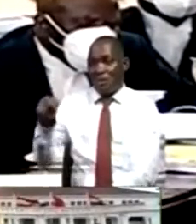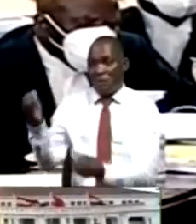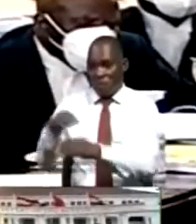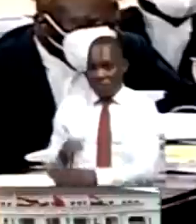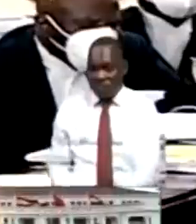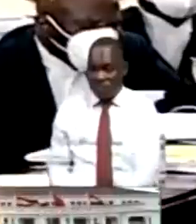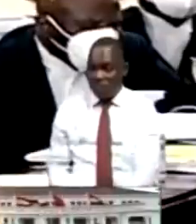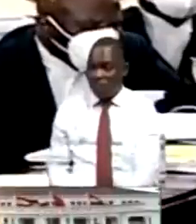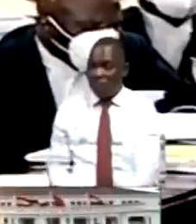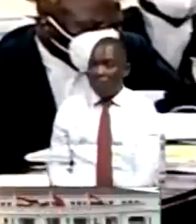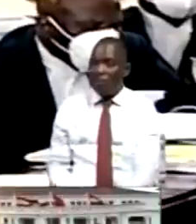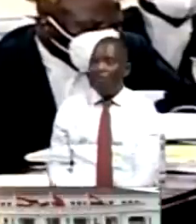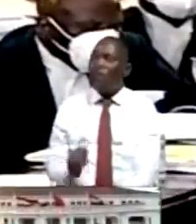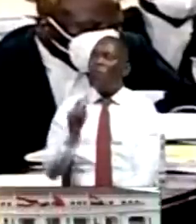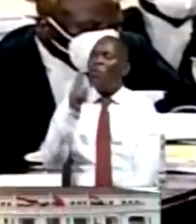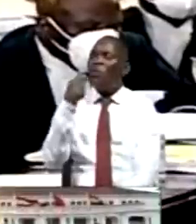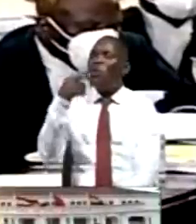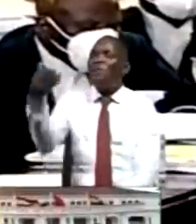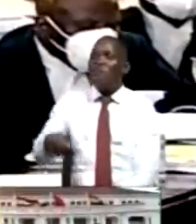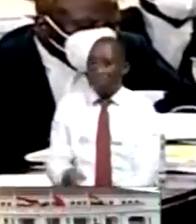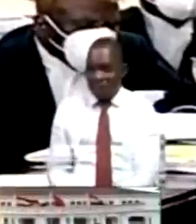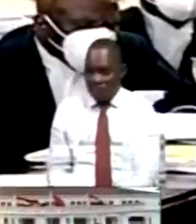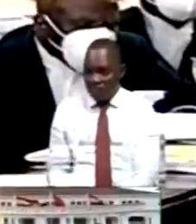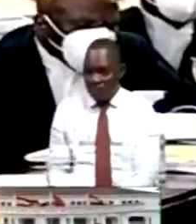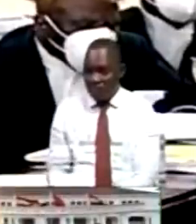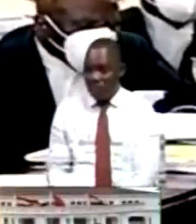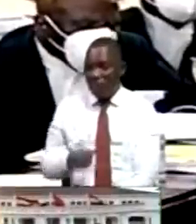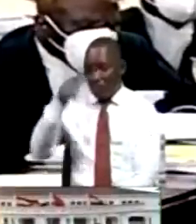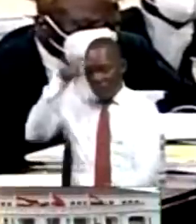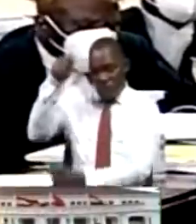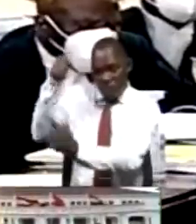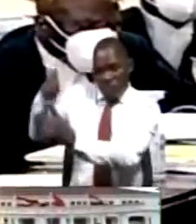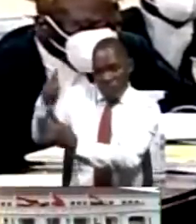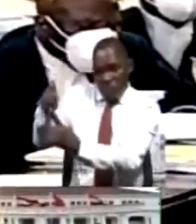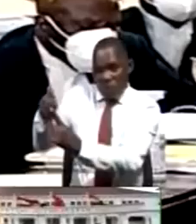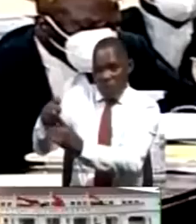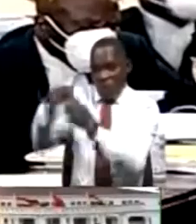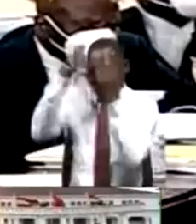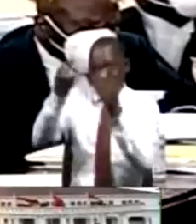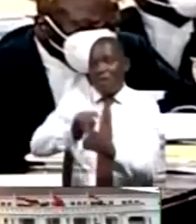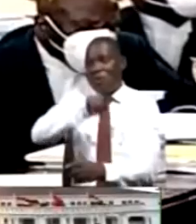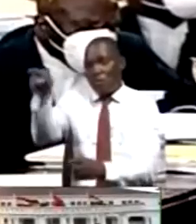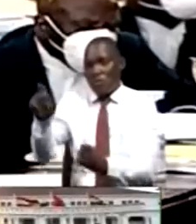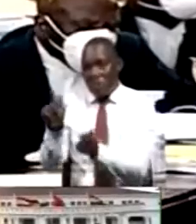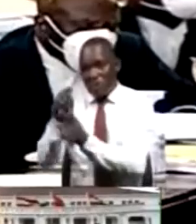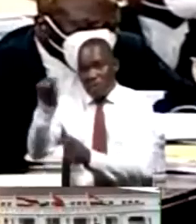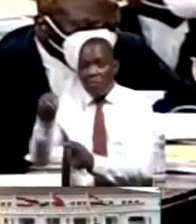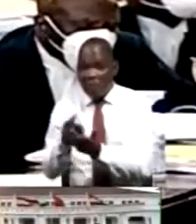office, it was of your own volition, your own free will. Is that not